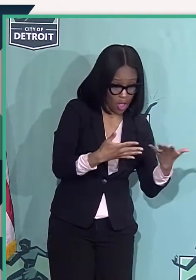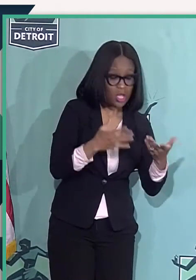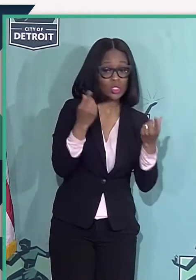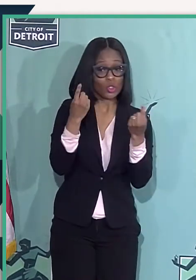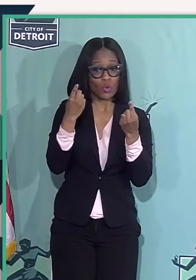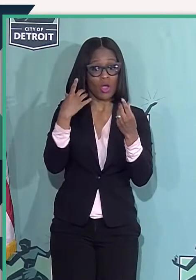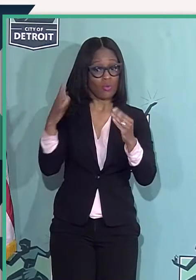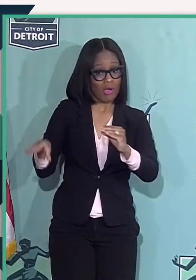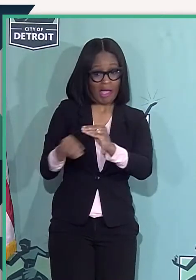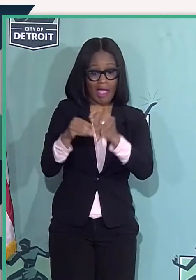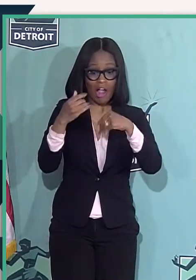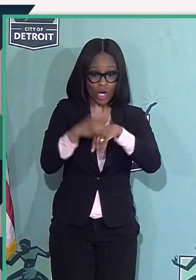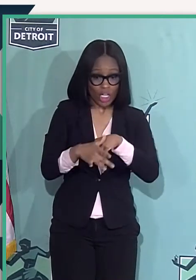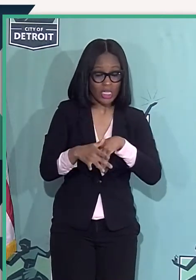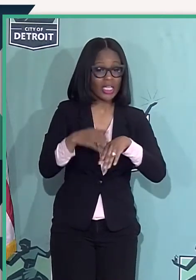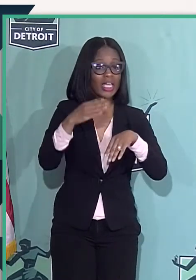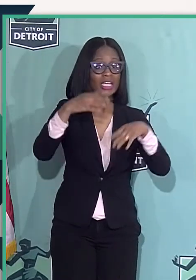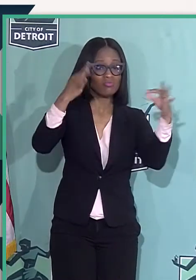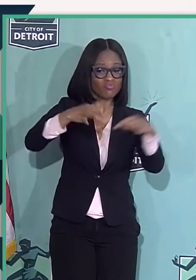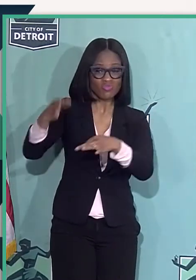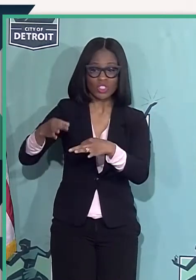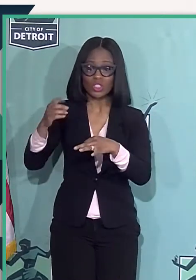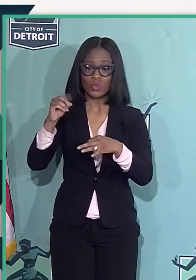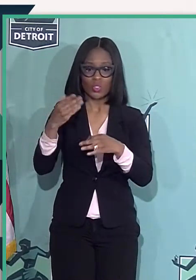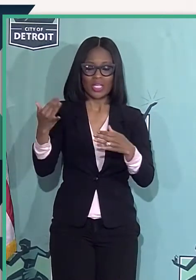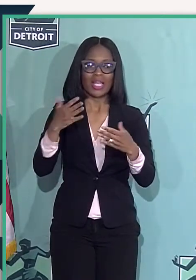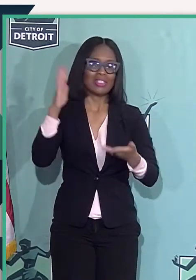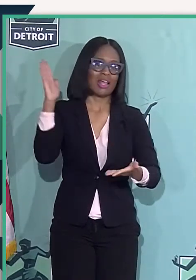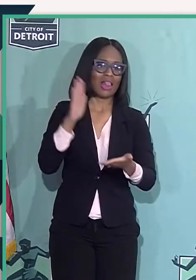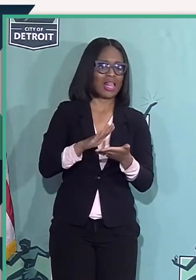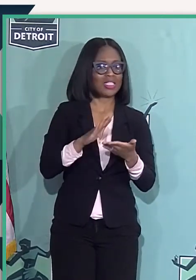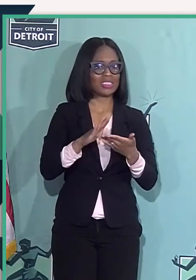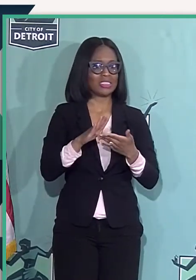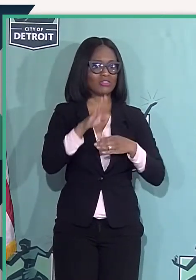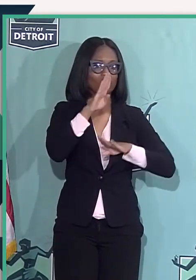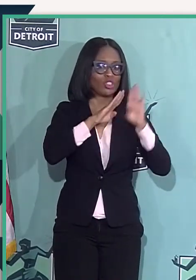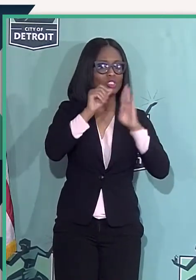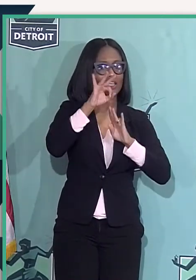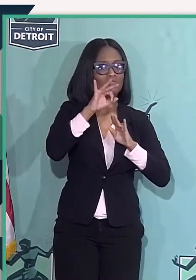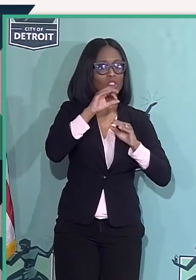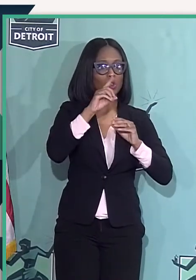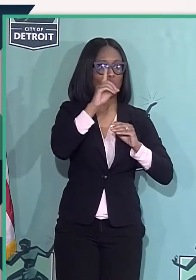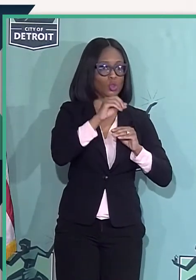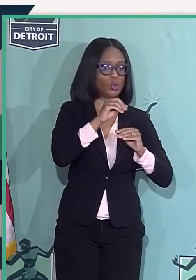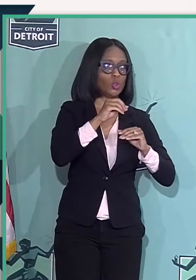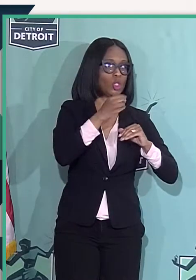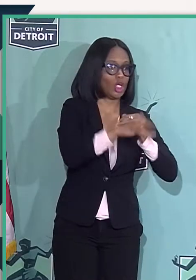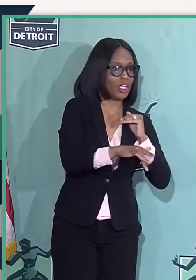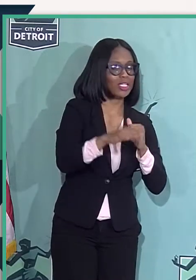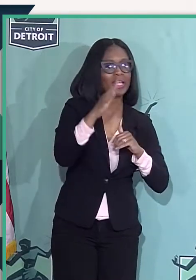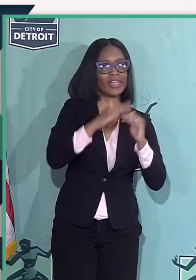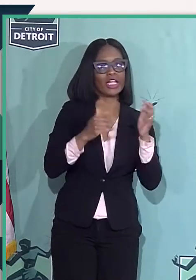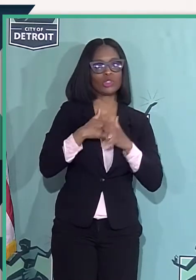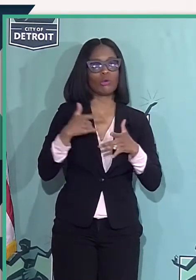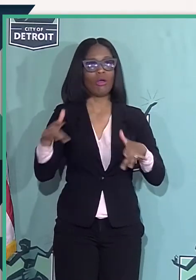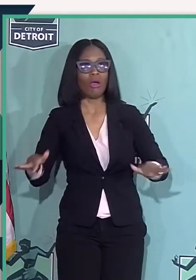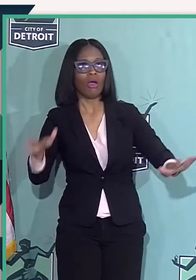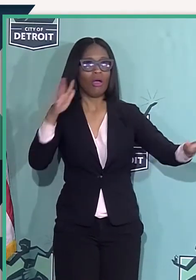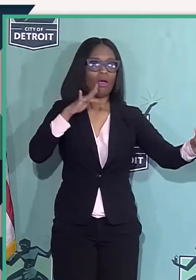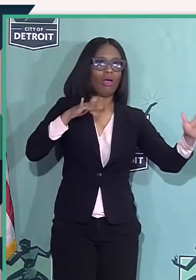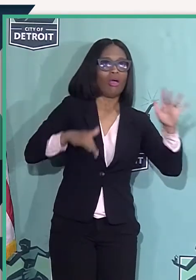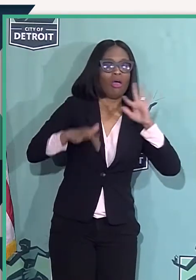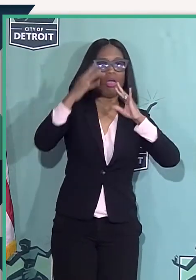and decisively. It's a lot less painful to act early and decisively than to dawdle around for a couple of months and then have to make